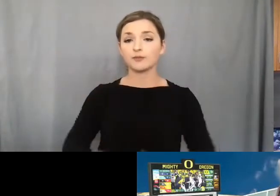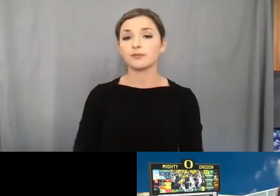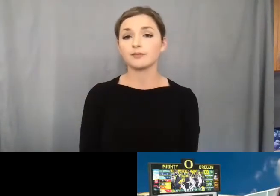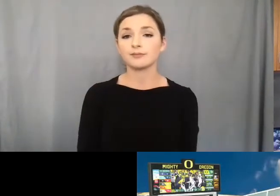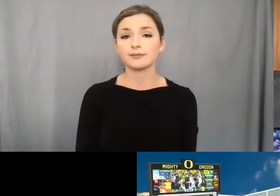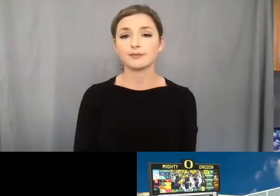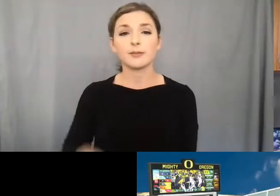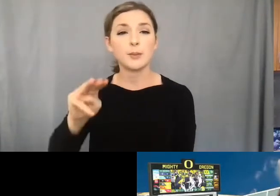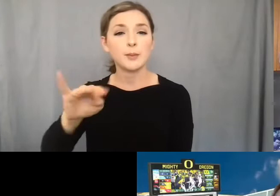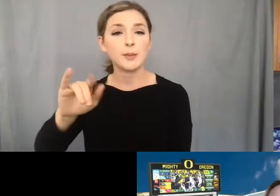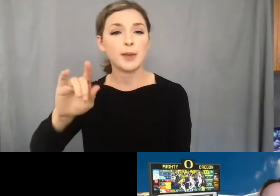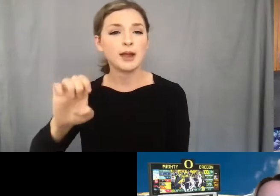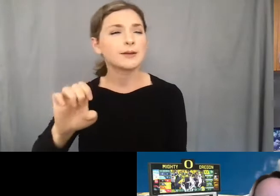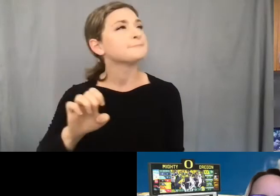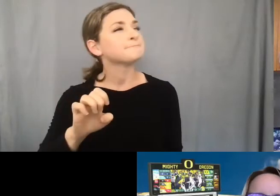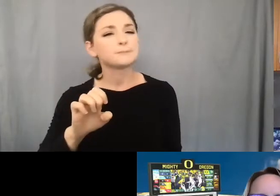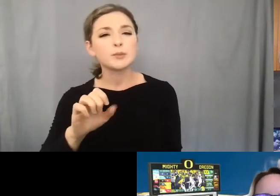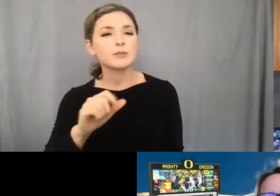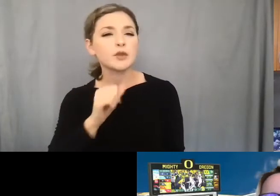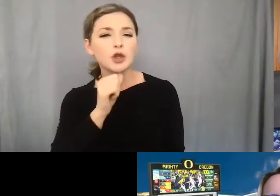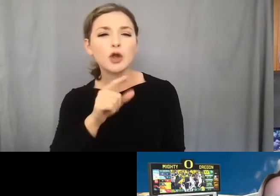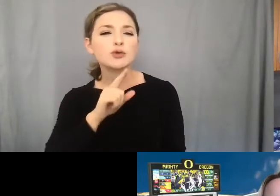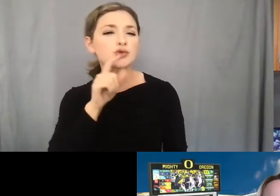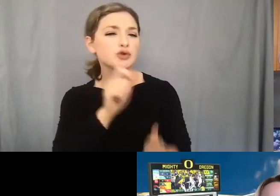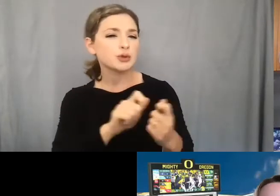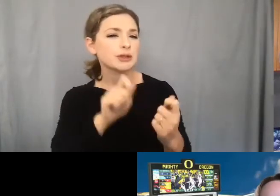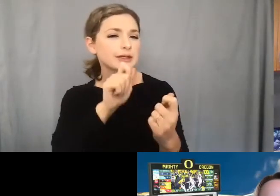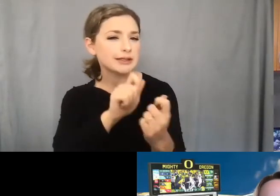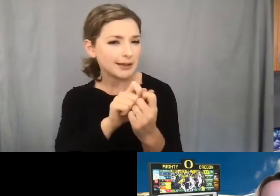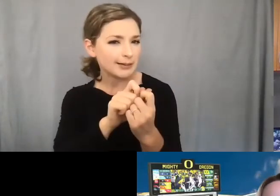I can't tell you exactly how big it is. The